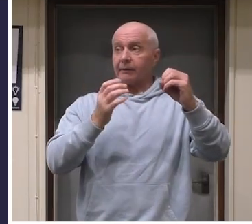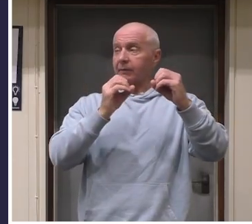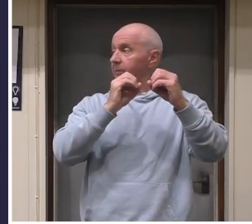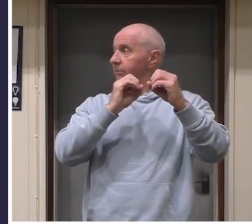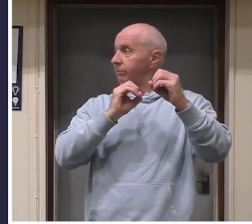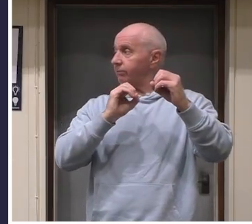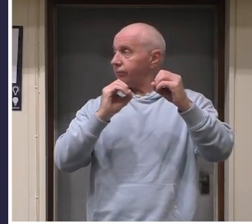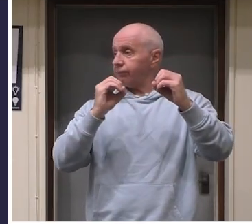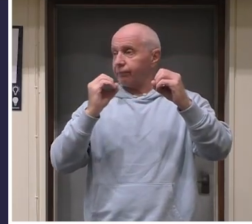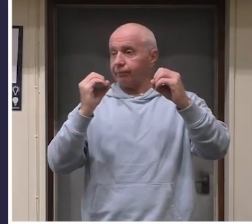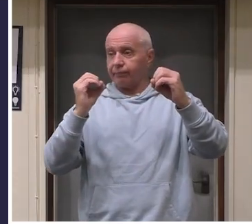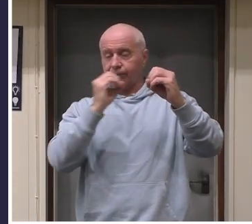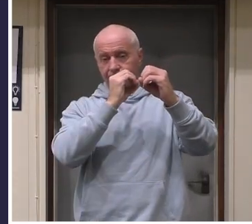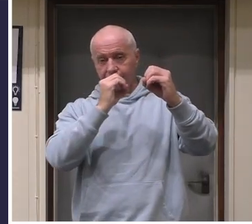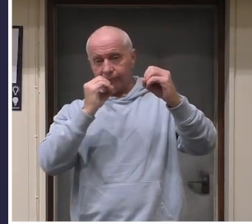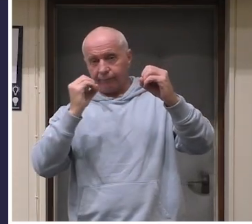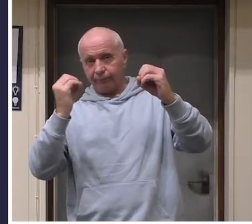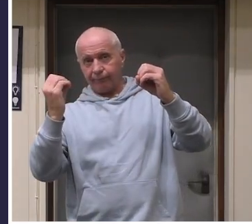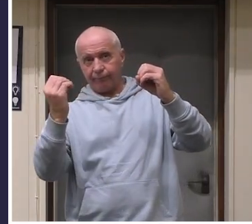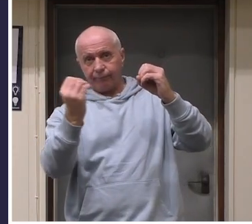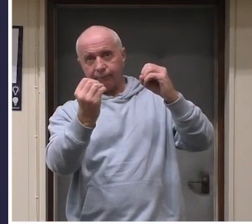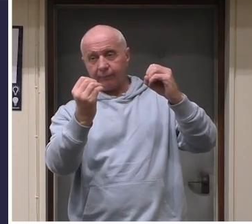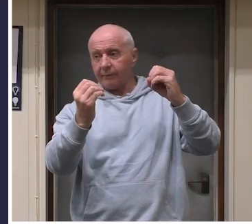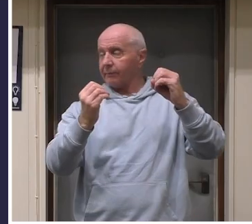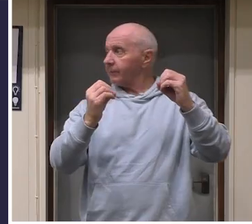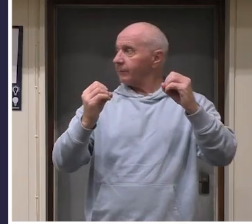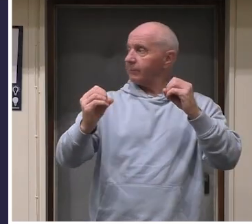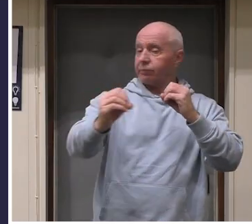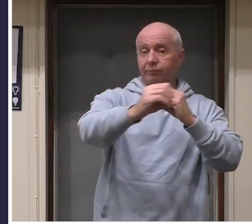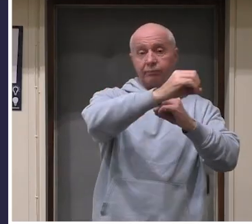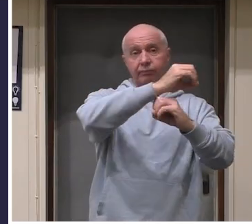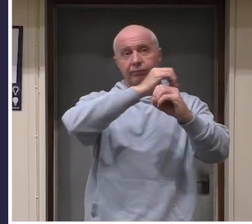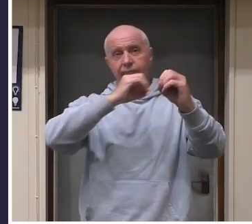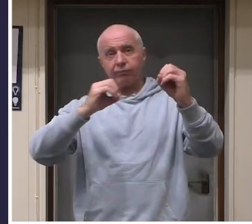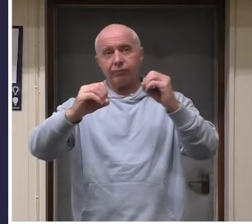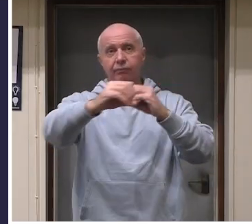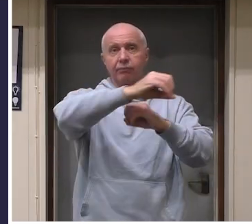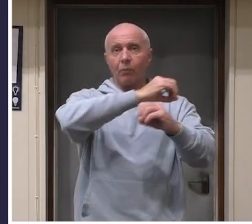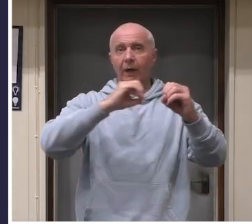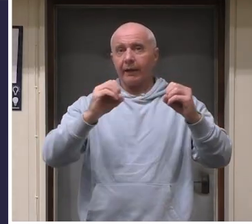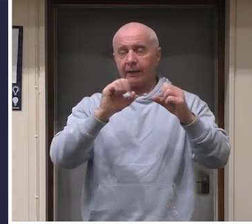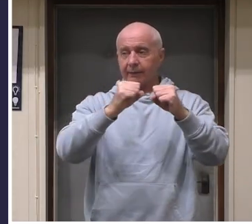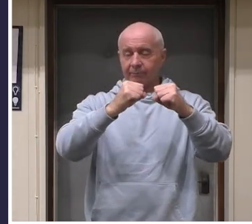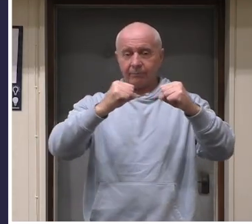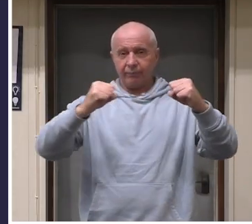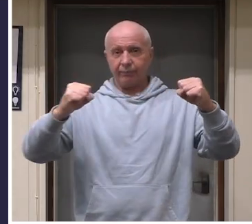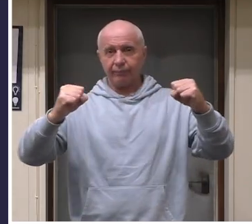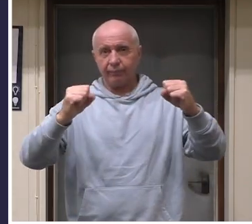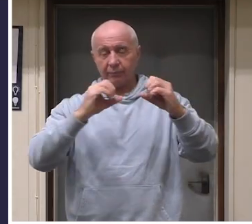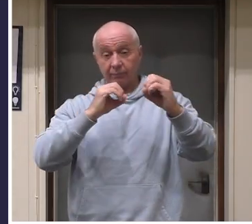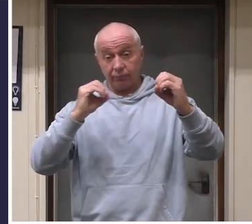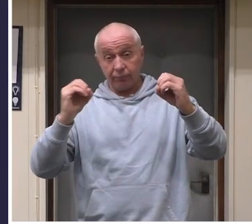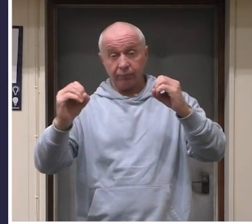more it bends space-time. And therefore you have these planets orbiting around the sun because it pulls space-time much more,